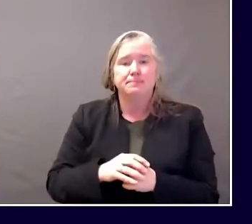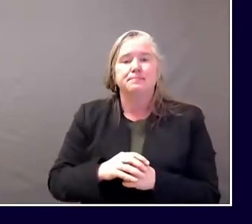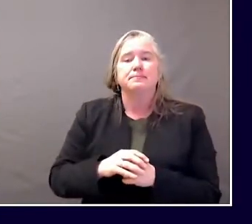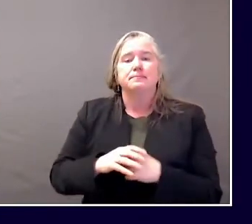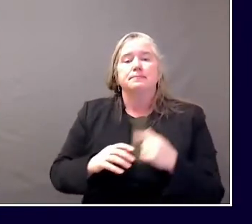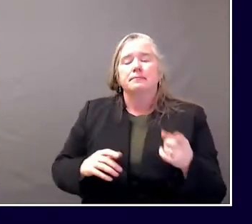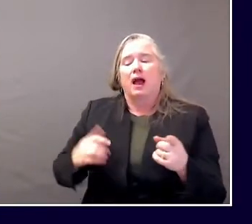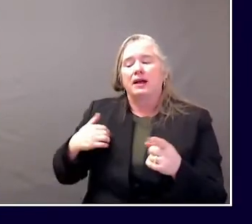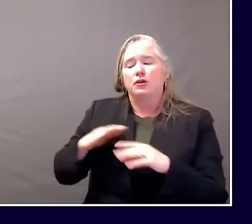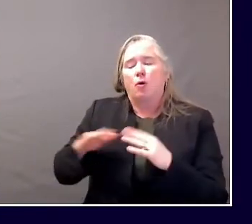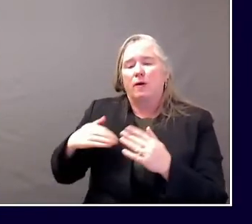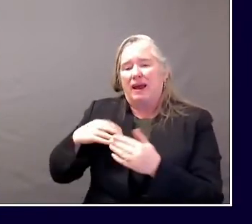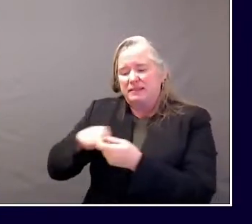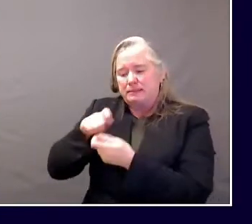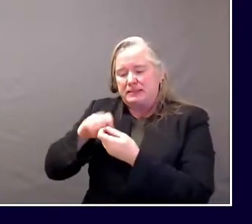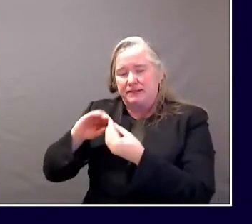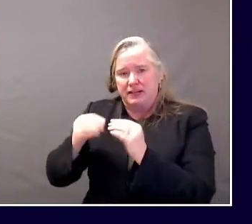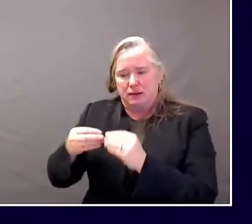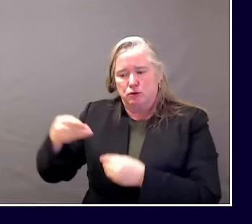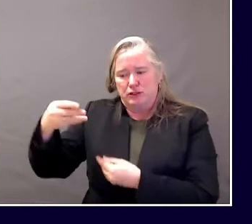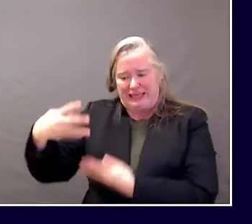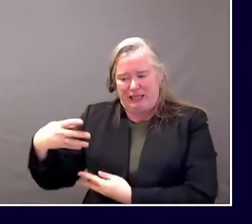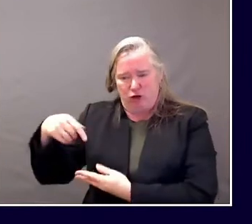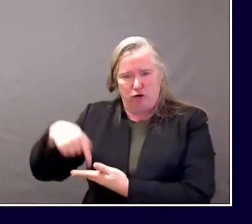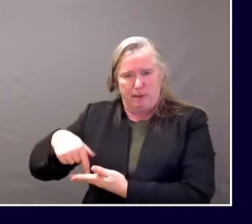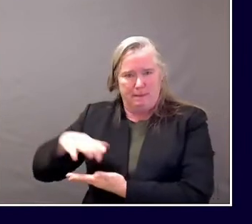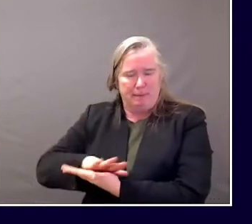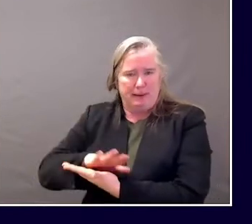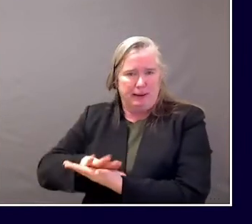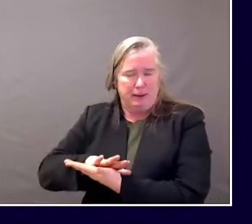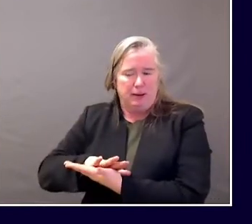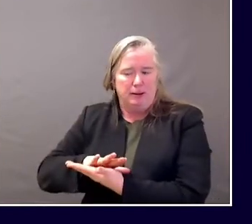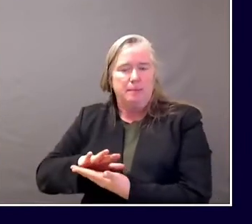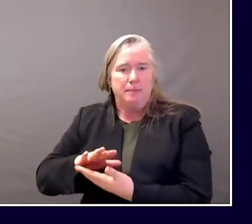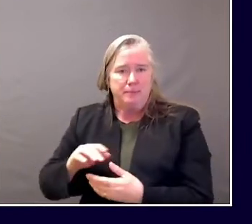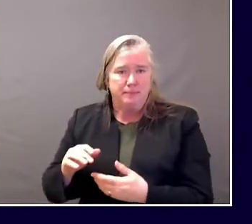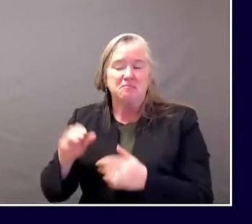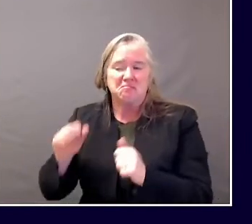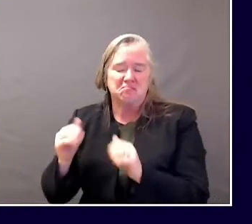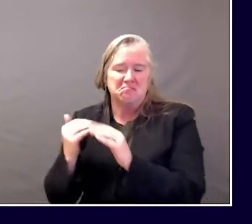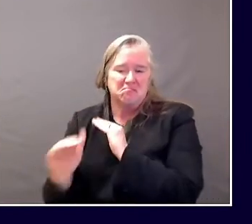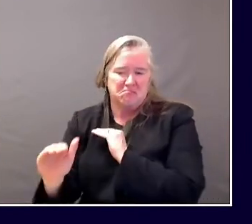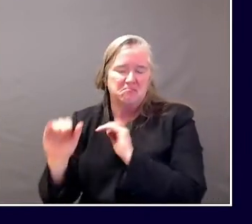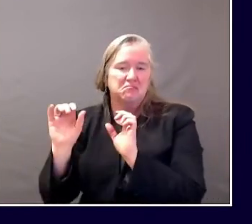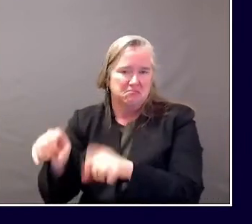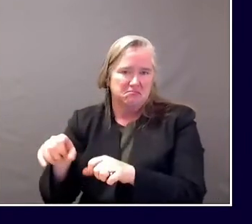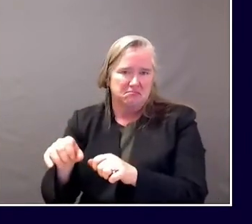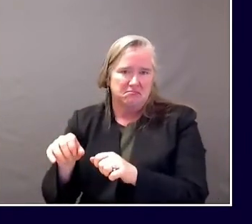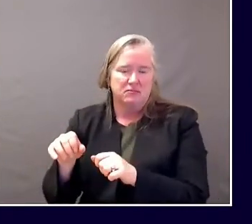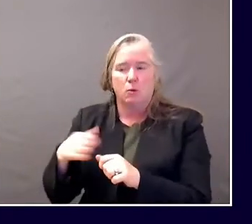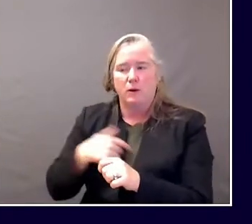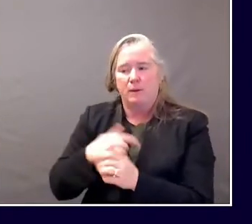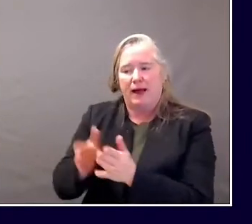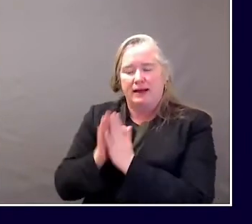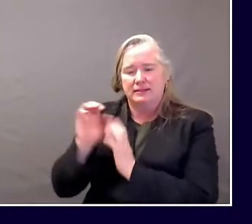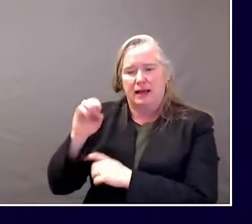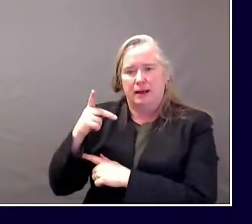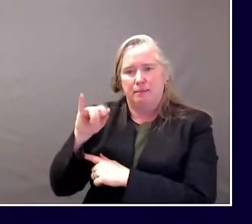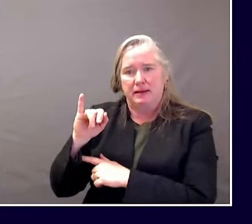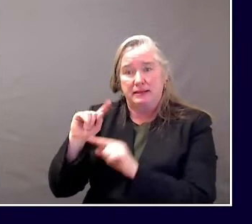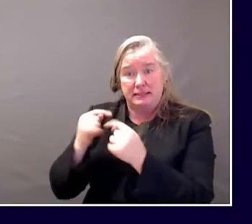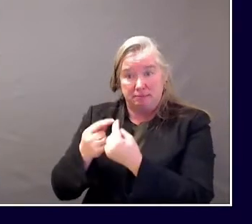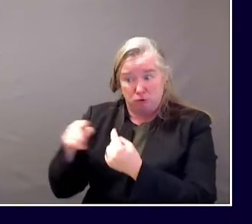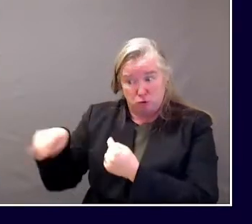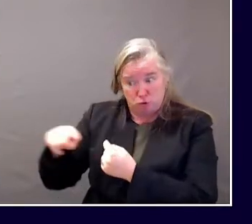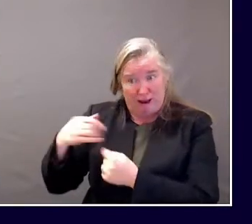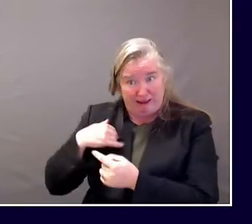rate or the number of cases that have occurred within that population. But we can ask our epidemiology team to see if they've got a